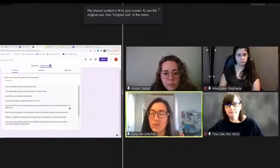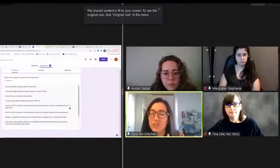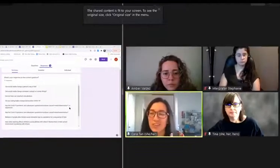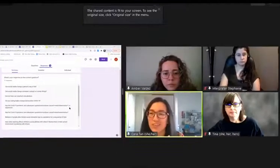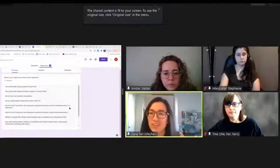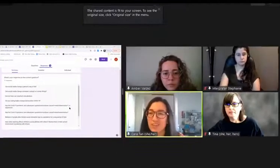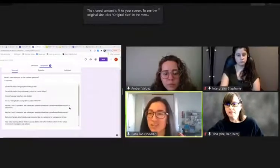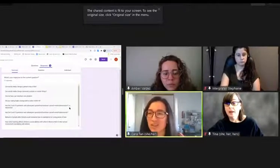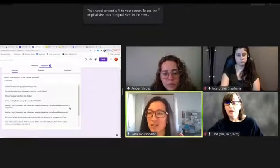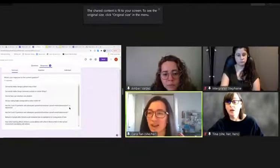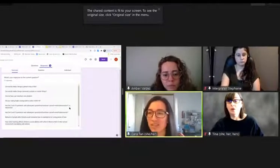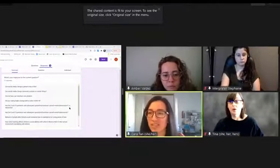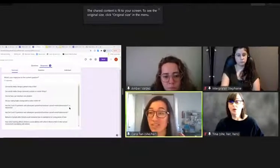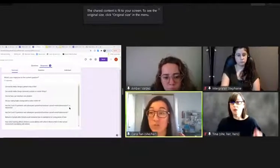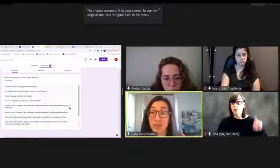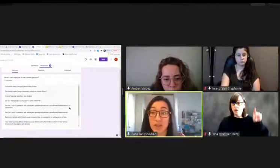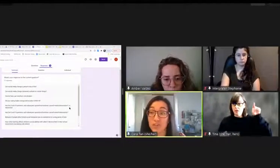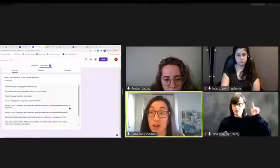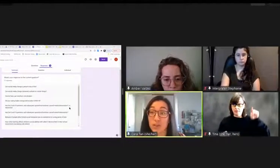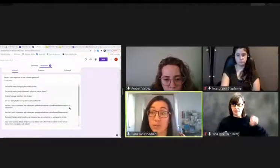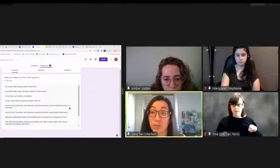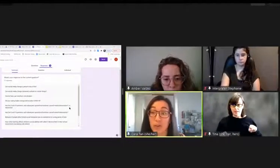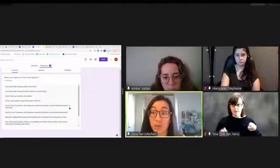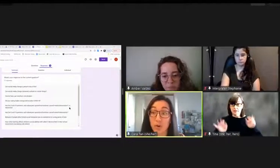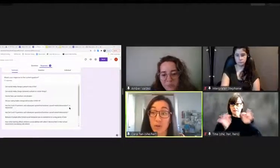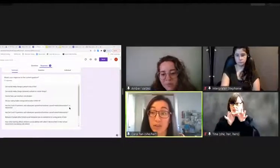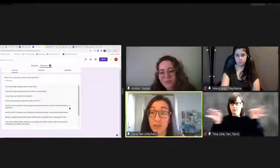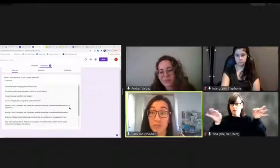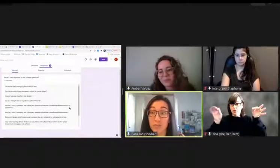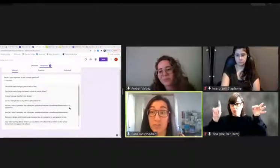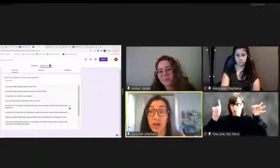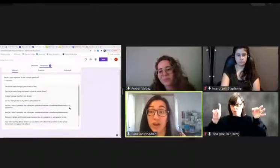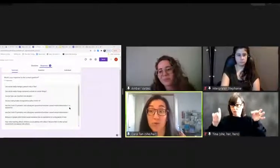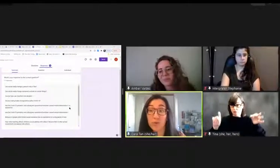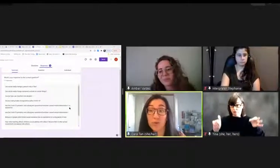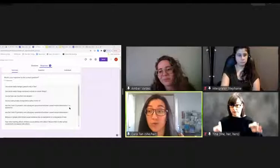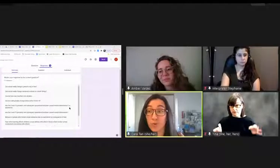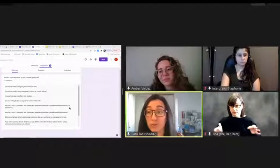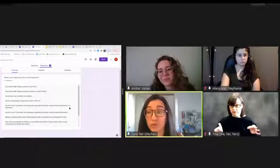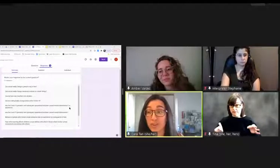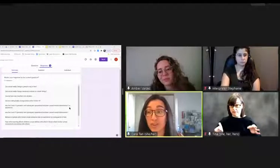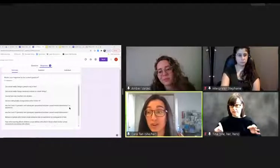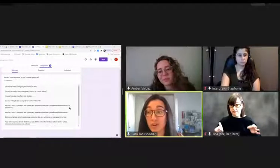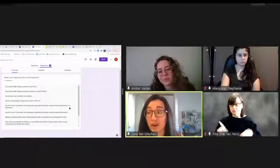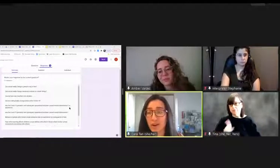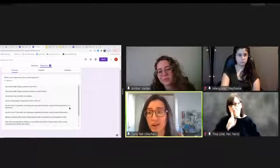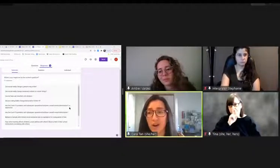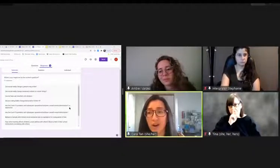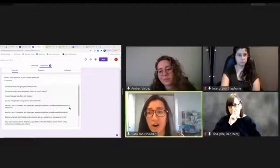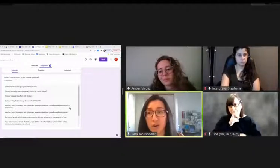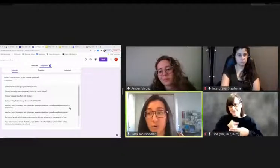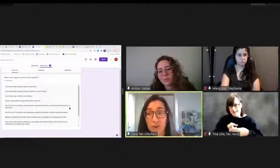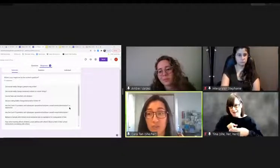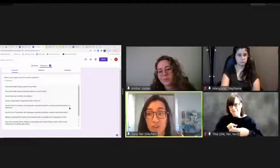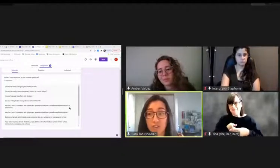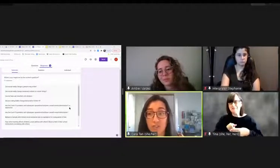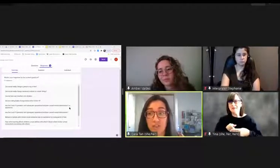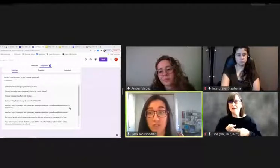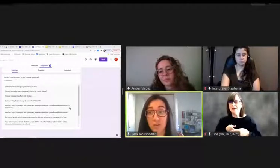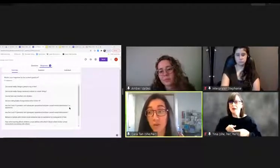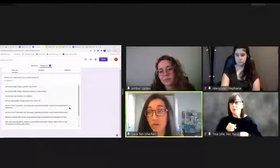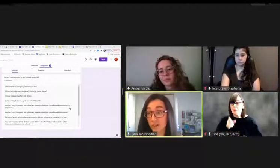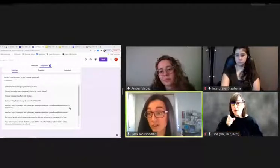to give you a chance to look at the potential topics people came up with. But I also want you to think about, are the